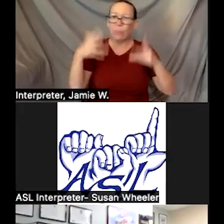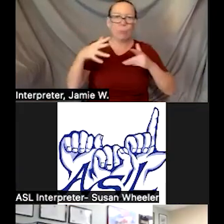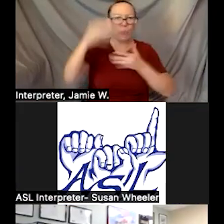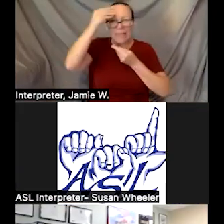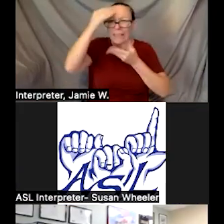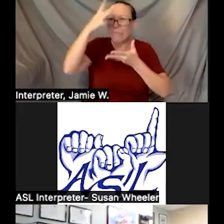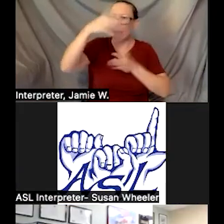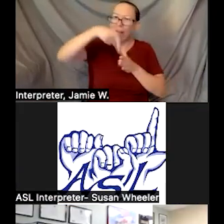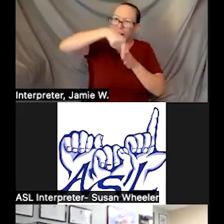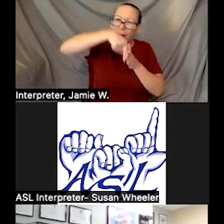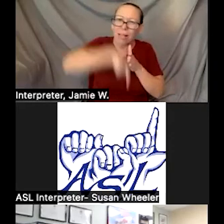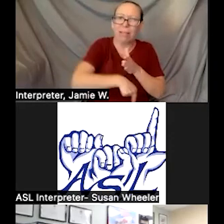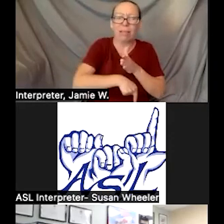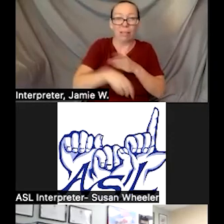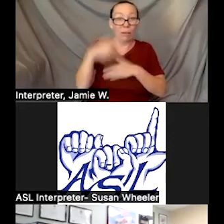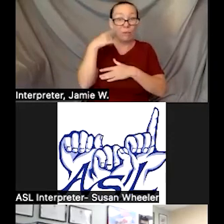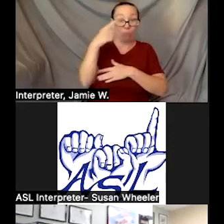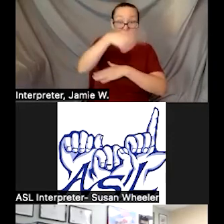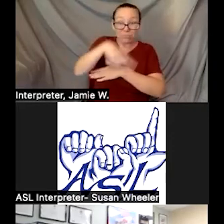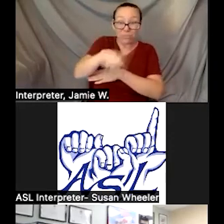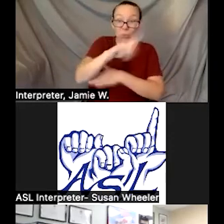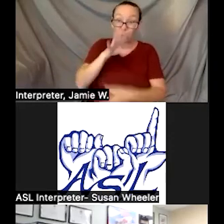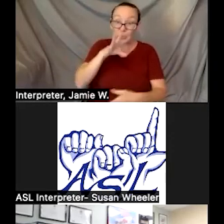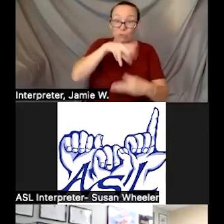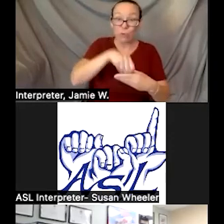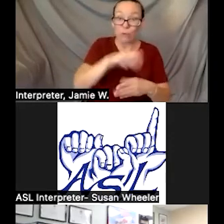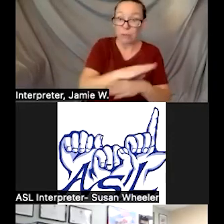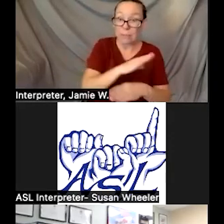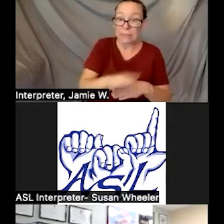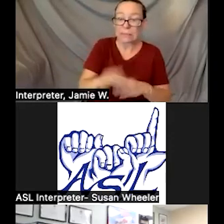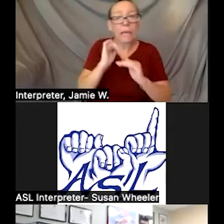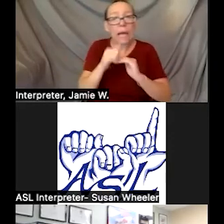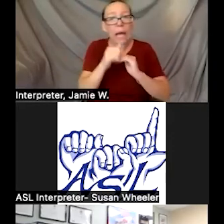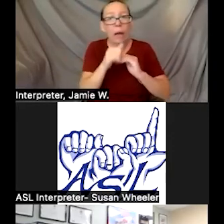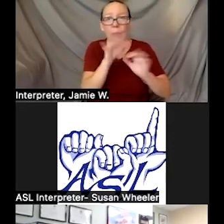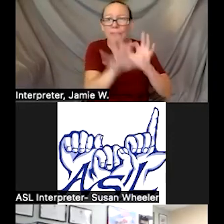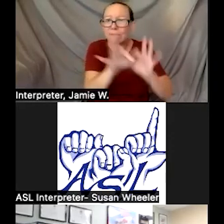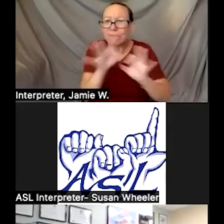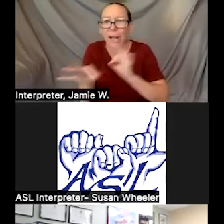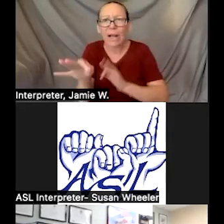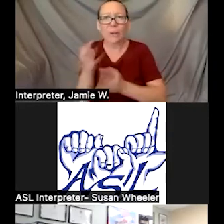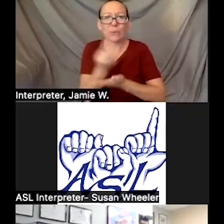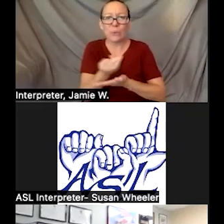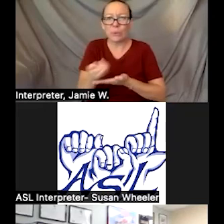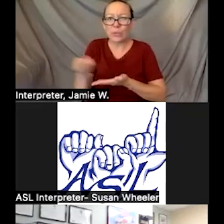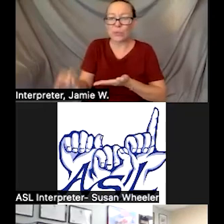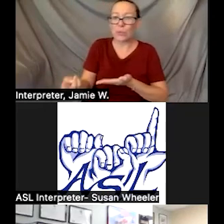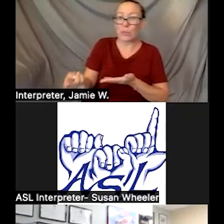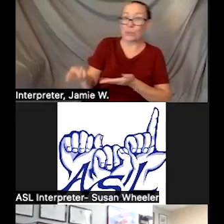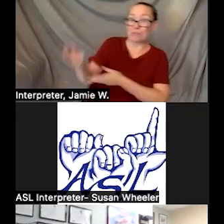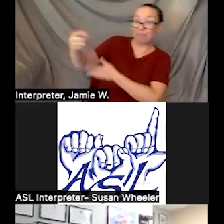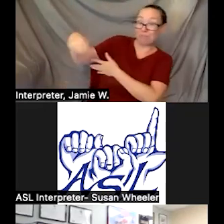of us that are in the business of really trying to find resources, having someone like yourself do that kind of work is